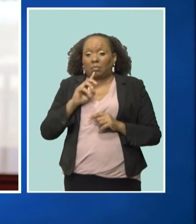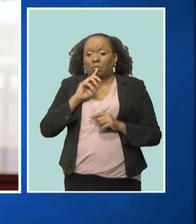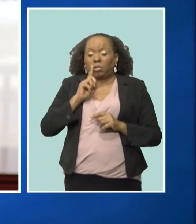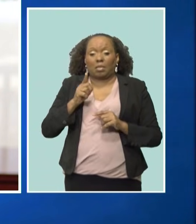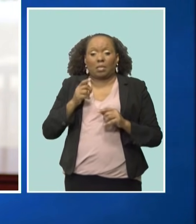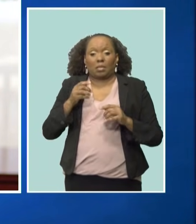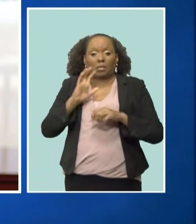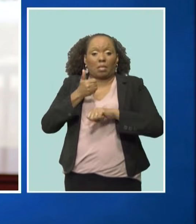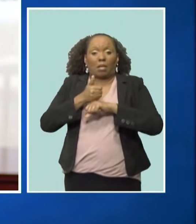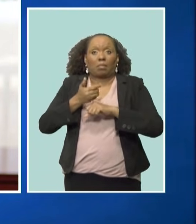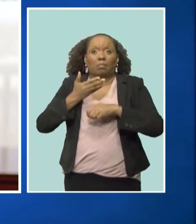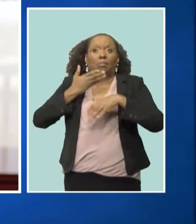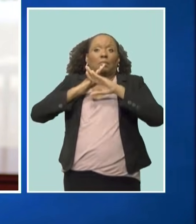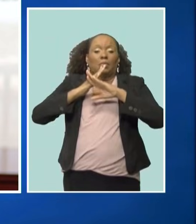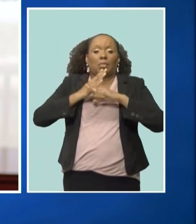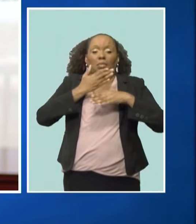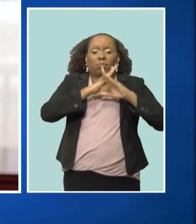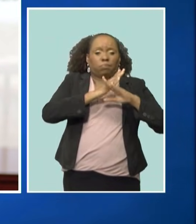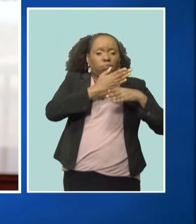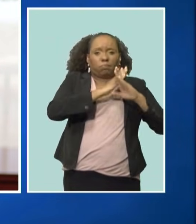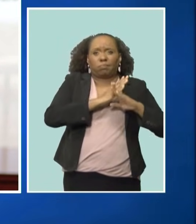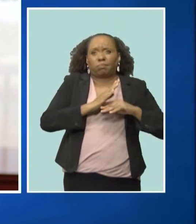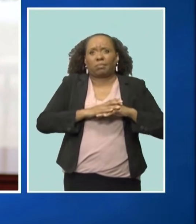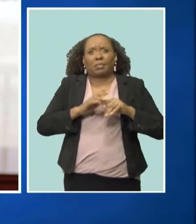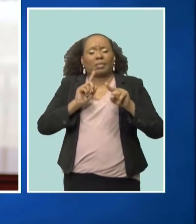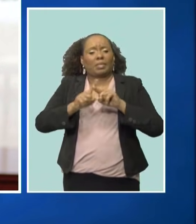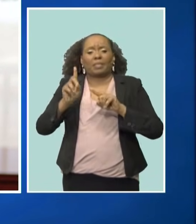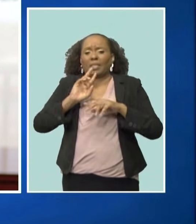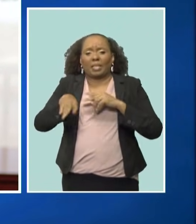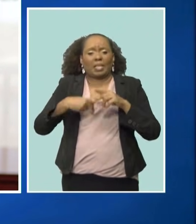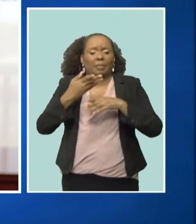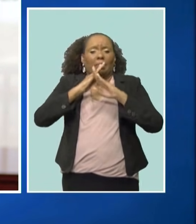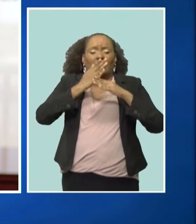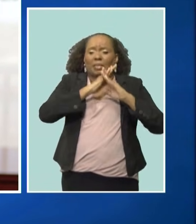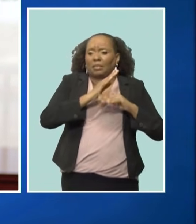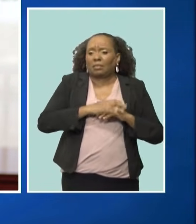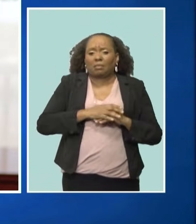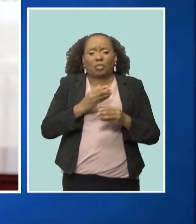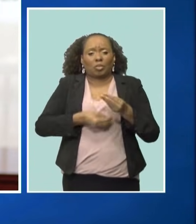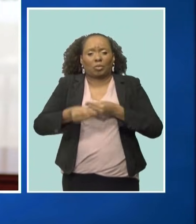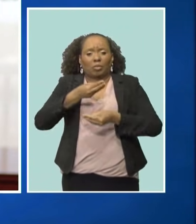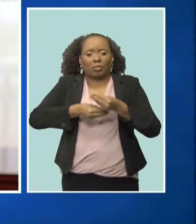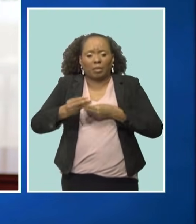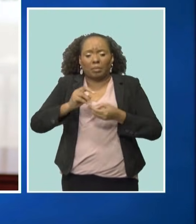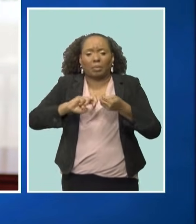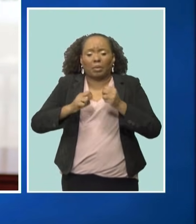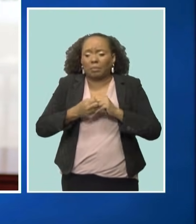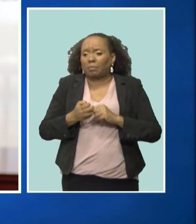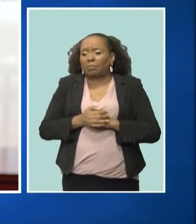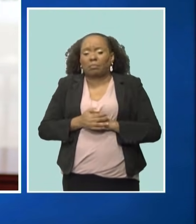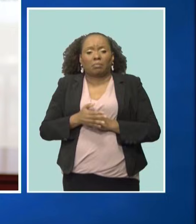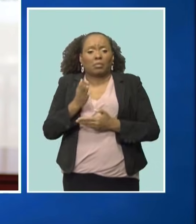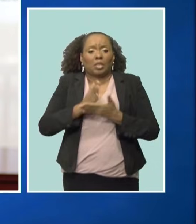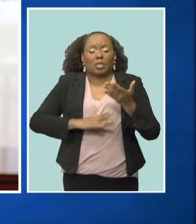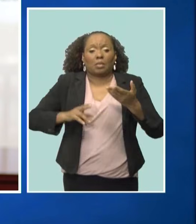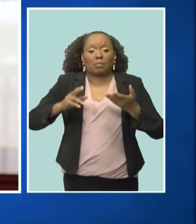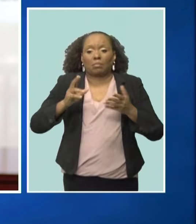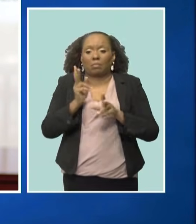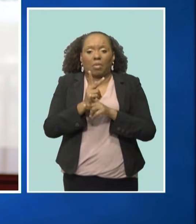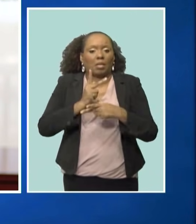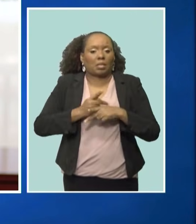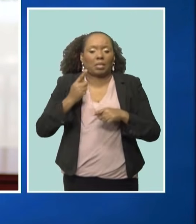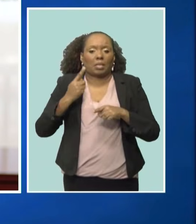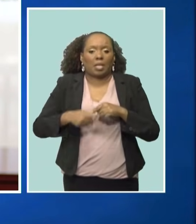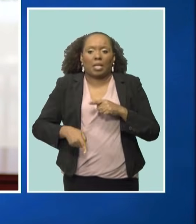non-sanitary barriers, phytosanitary barriers. There are still trade issues where certain products are not allowed to come in. You hear